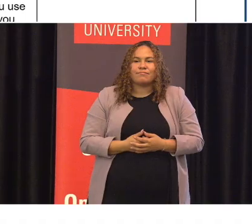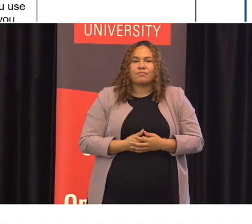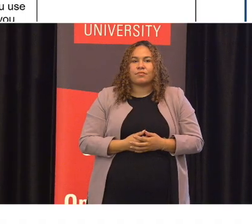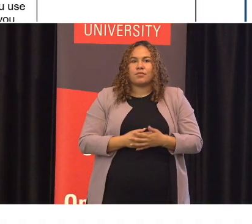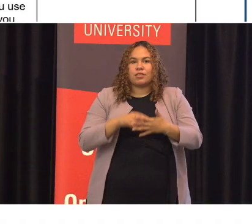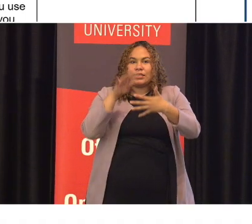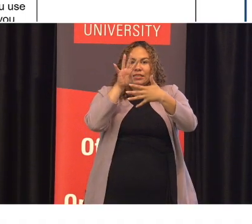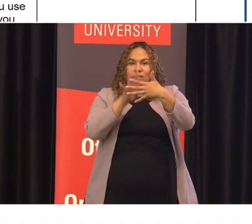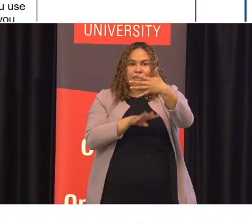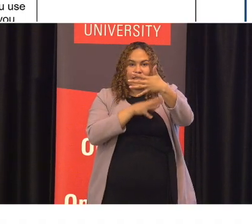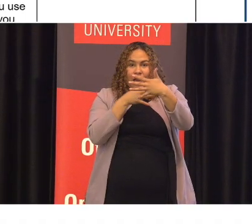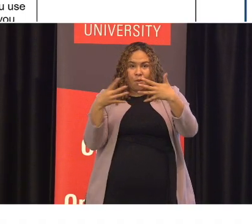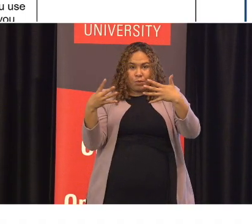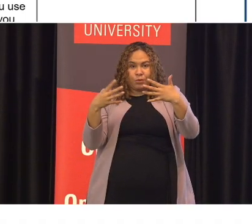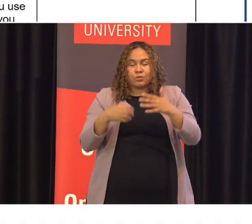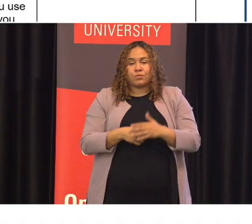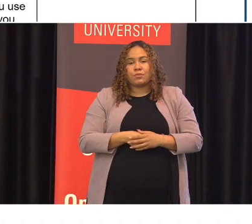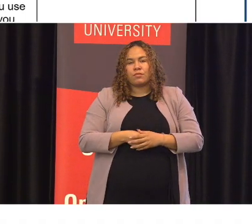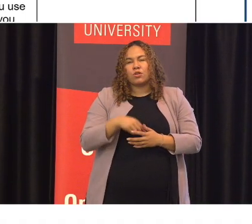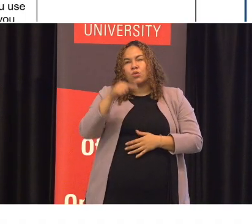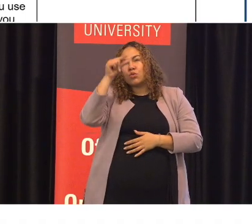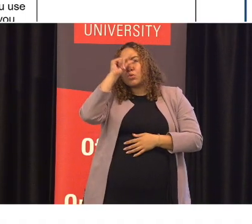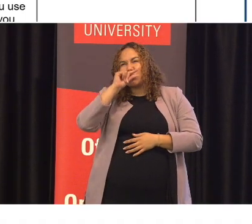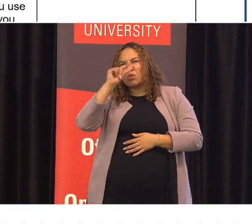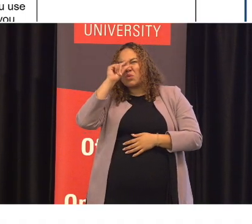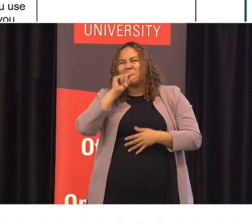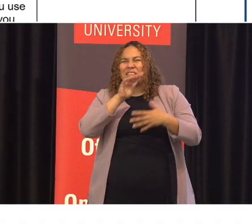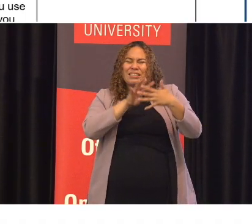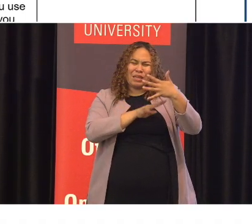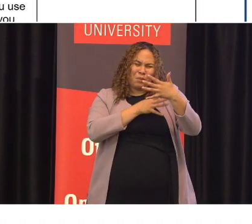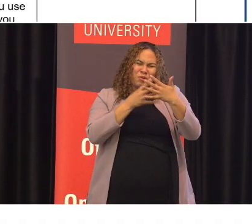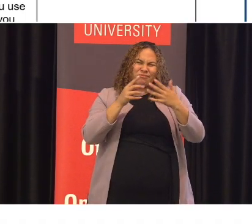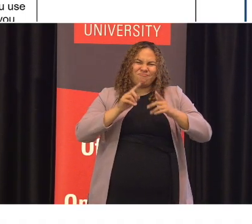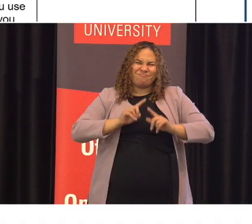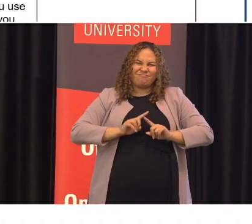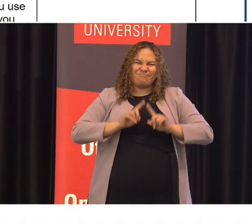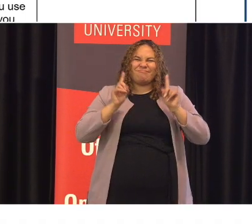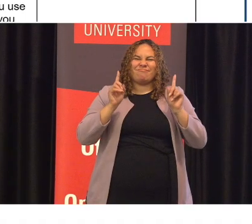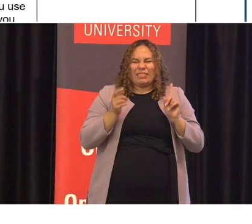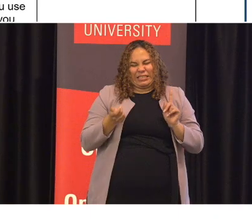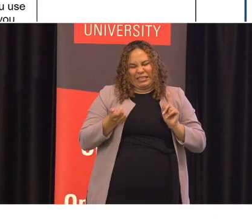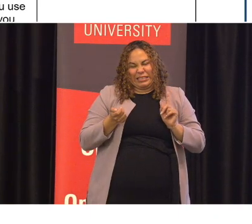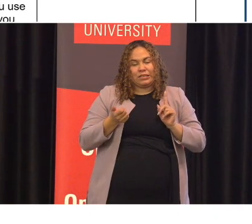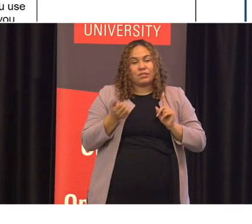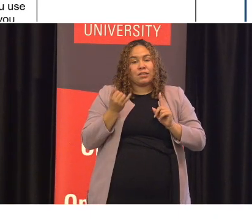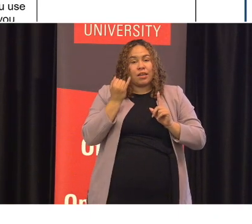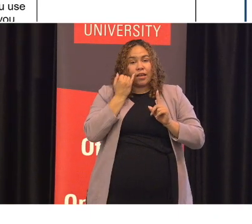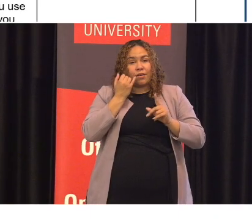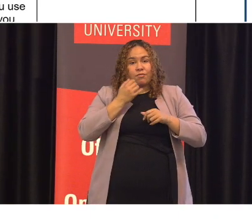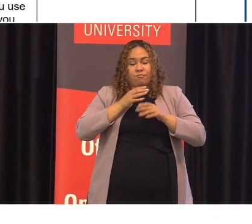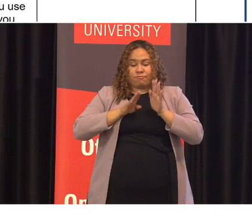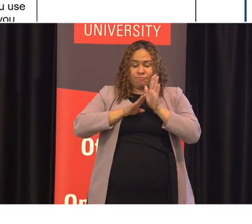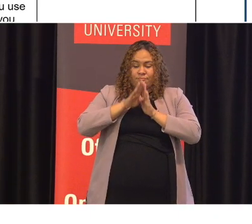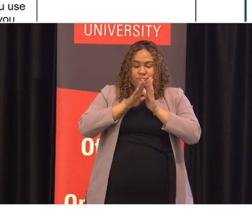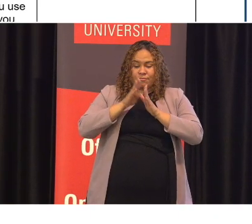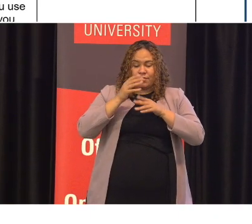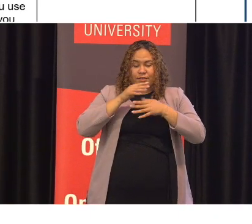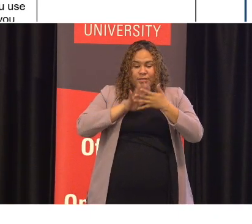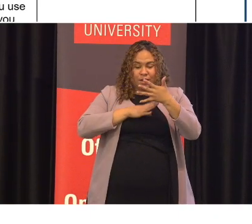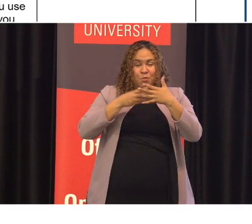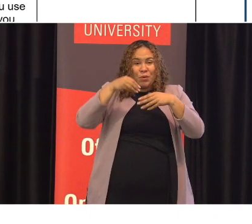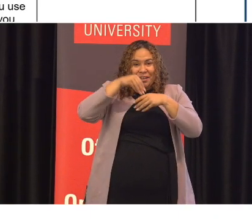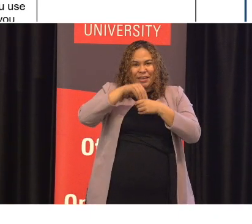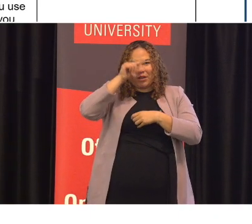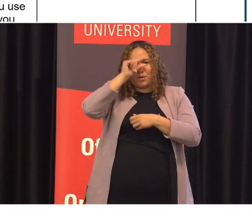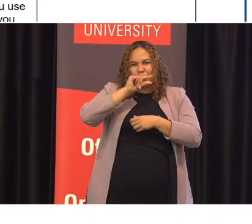Tables. In Google, tables are a little bit different. When you make a table in Google, it's not intuitive to